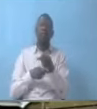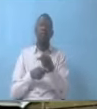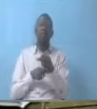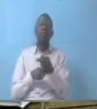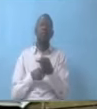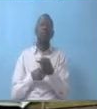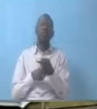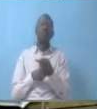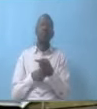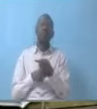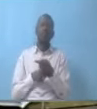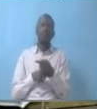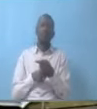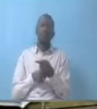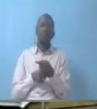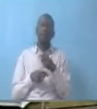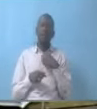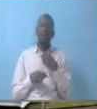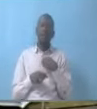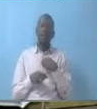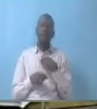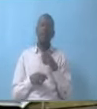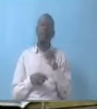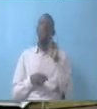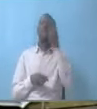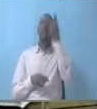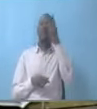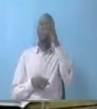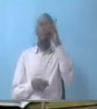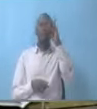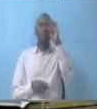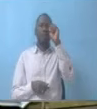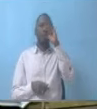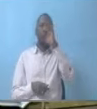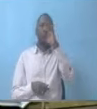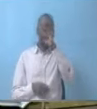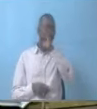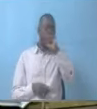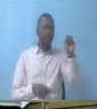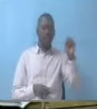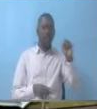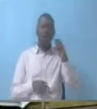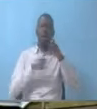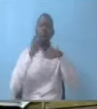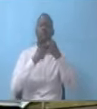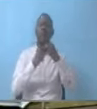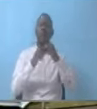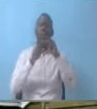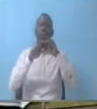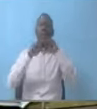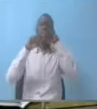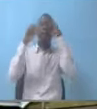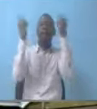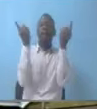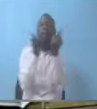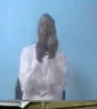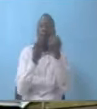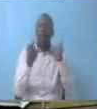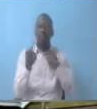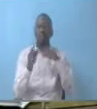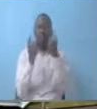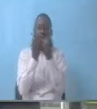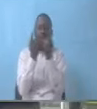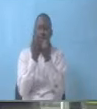to the parent or the principal decree on the public assets recovery, and it says that